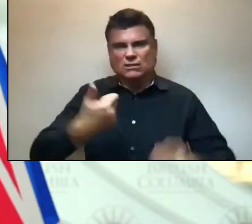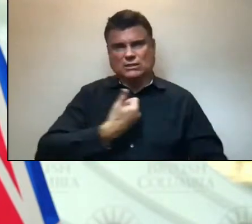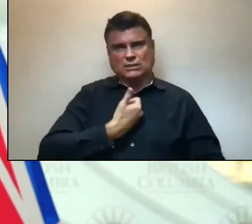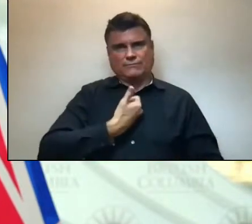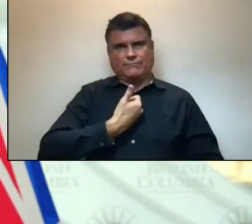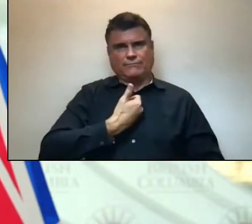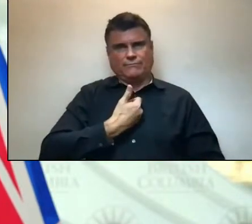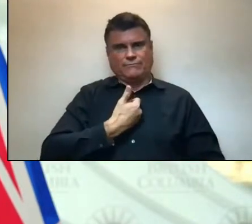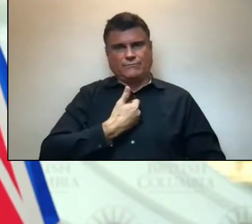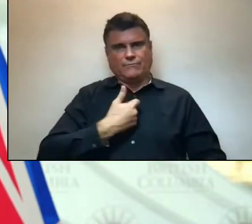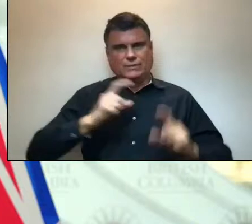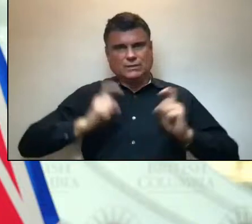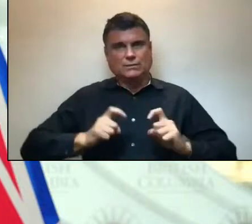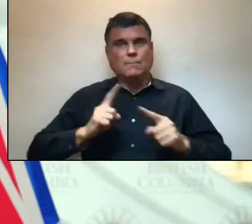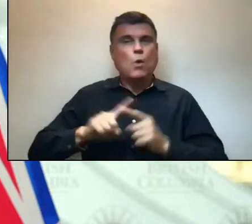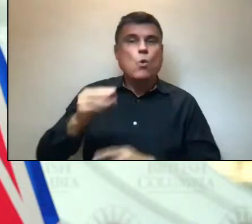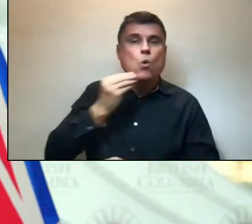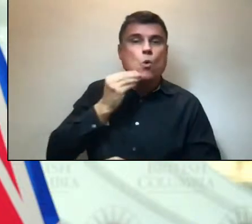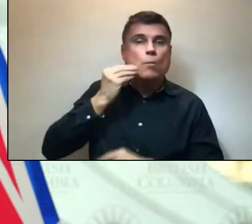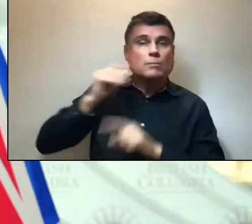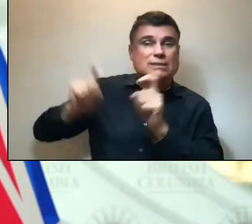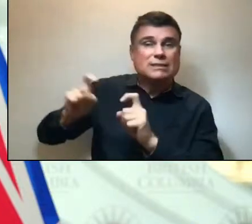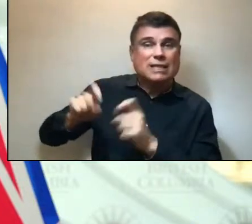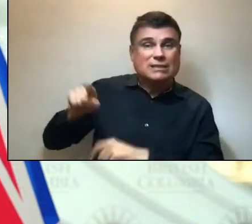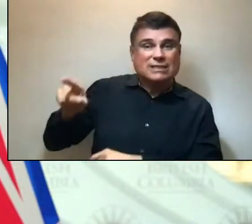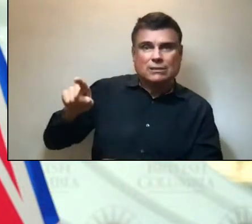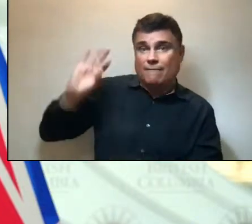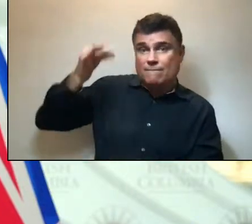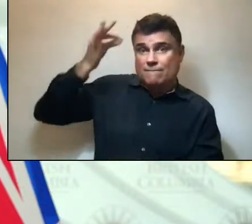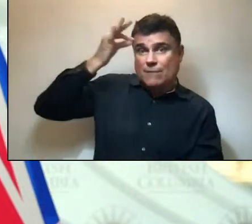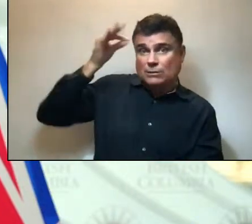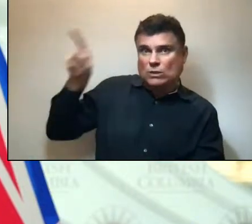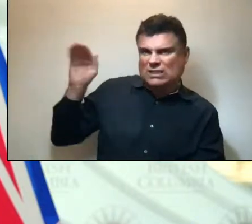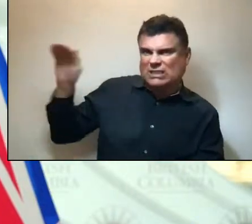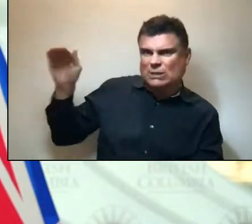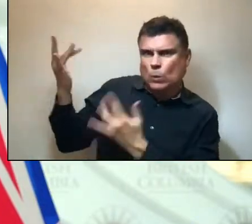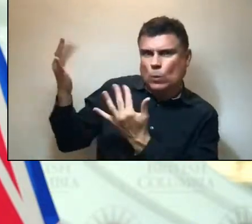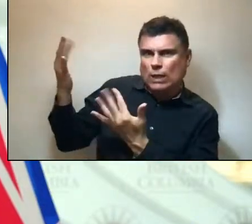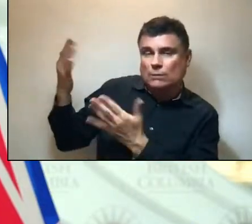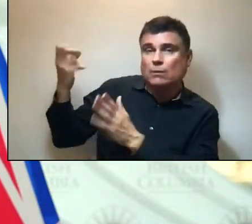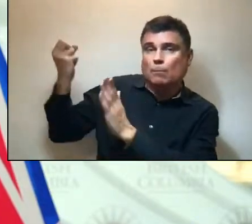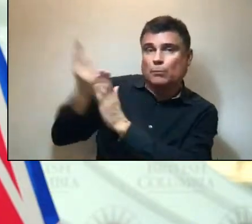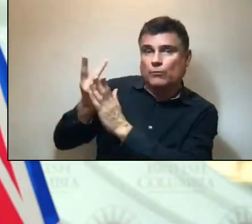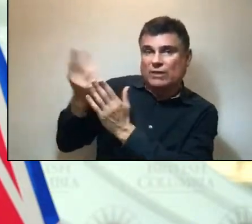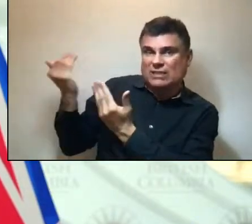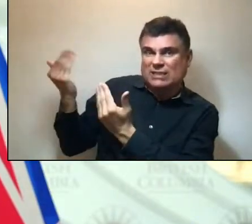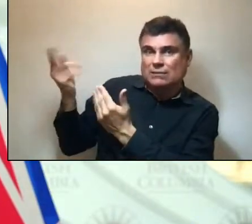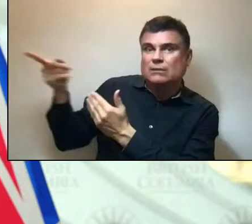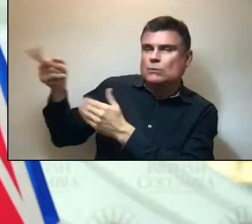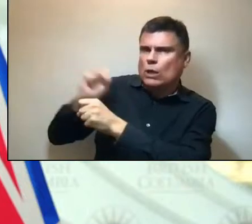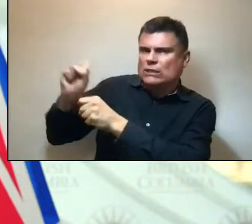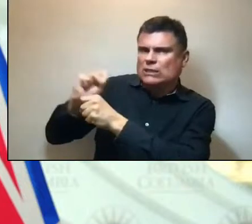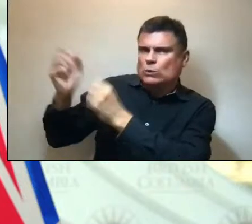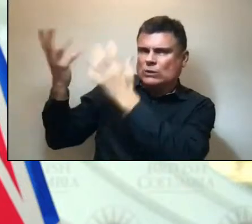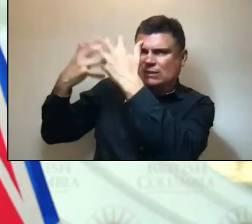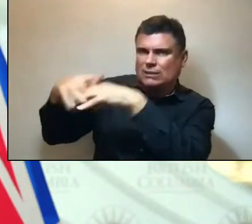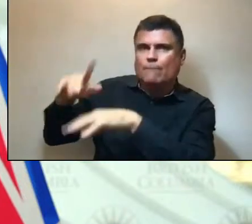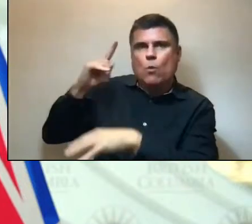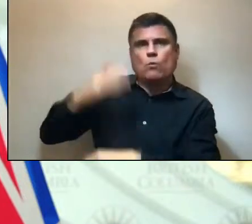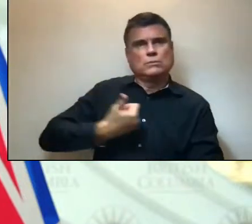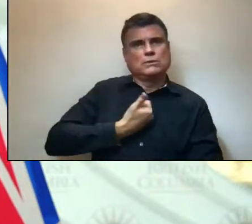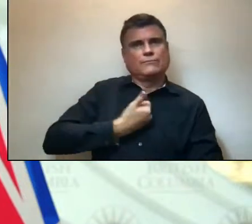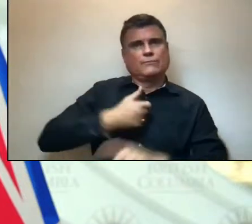to be delivered by the federal government, and we've talked about this for a while, and they are working hard to get us those tests. We spoke about those as early as